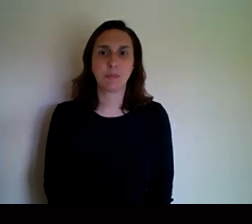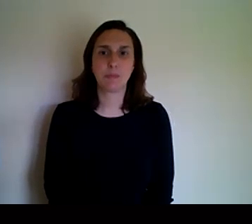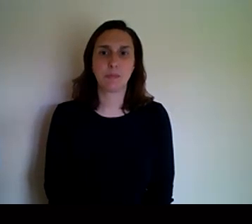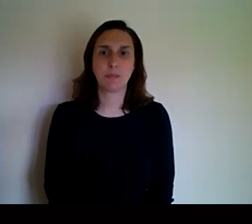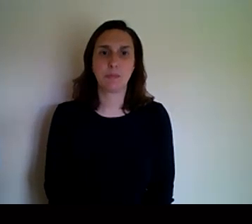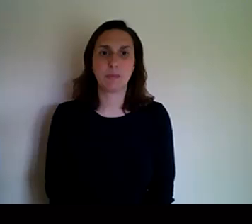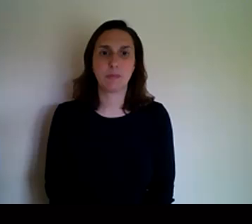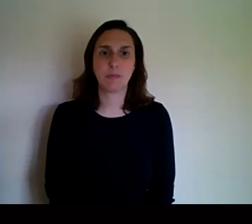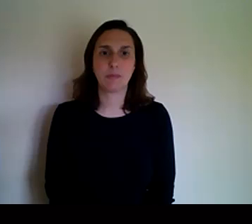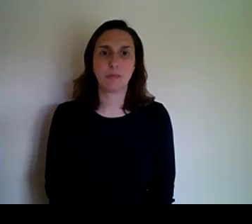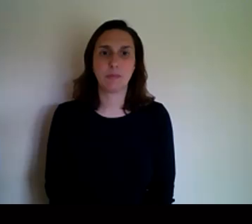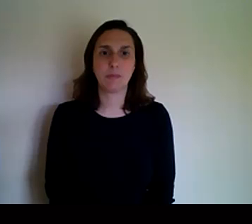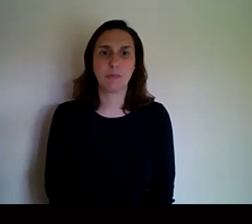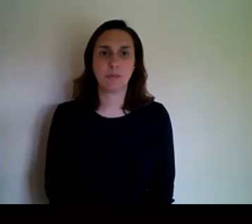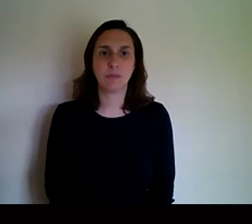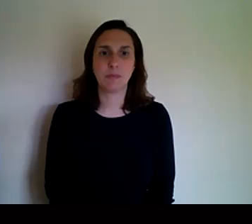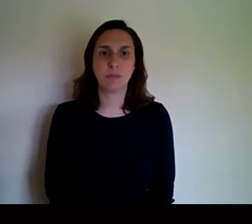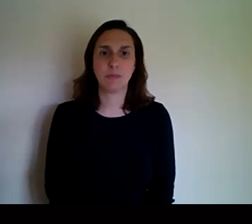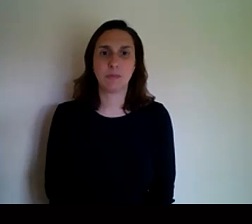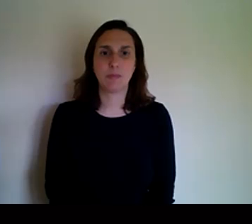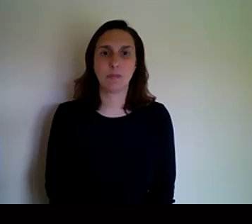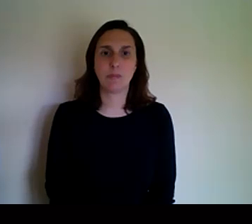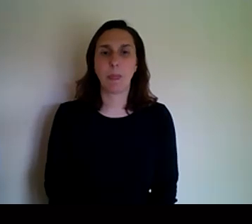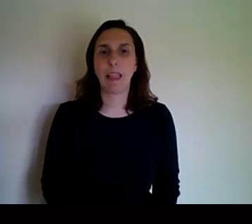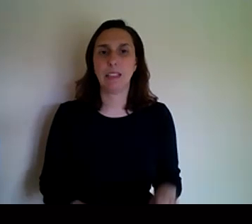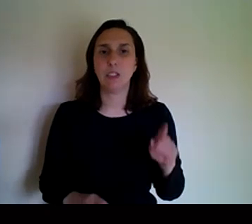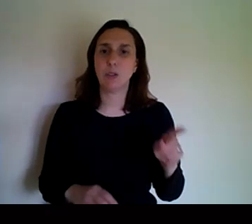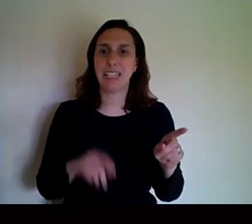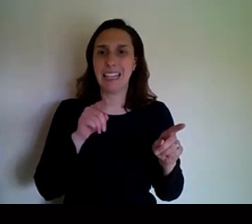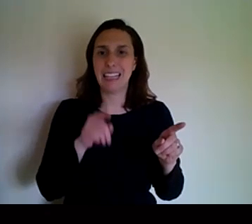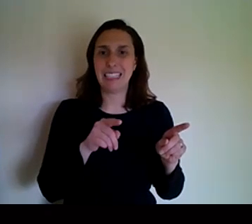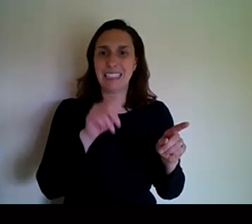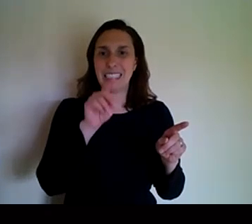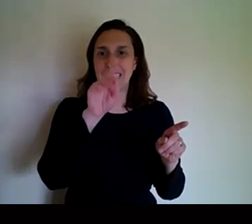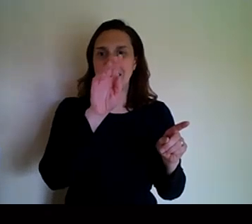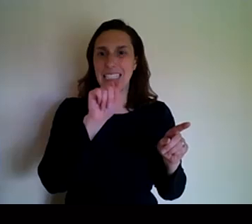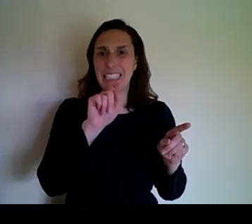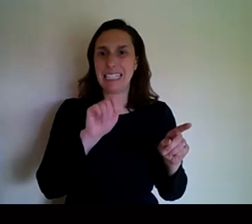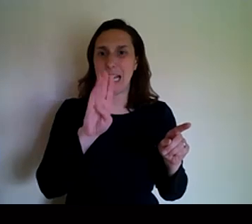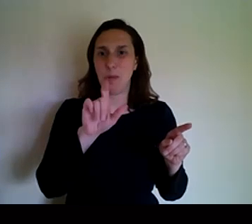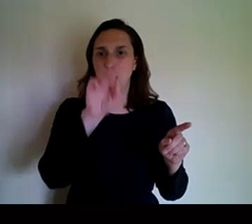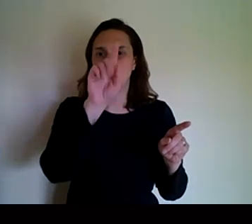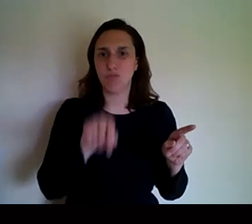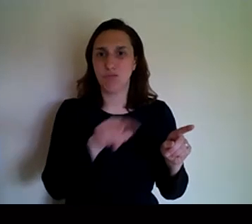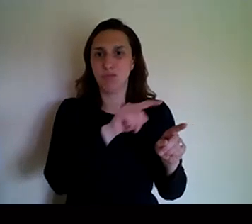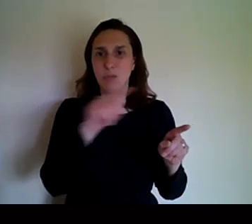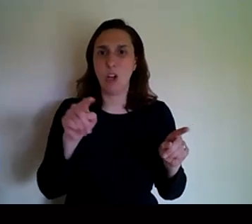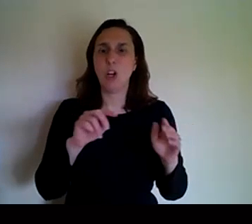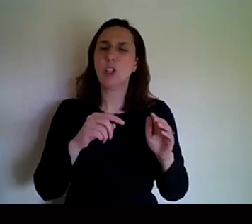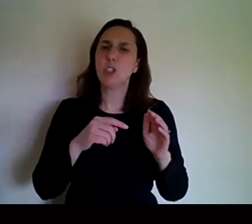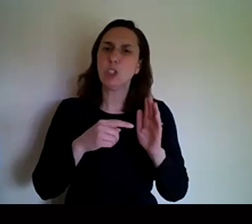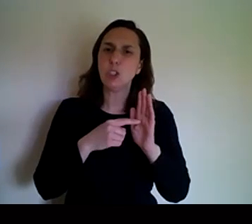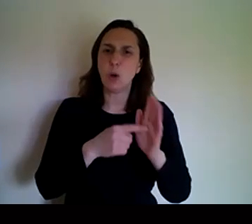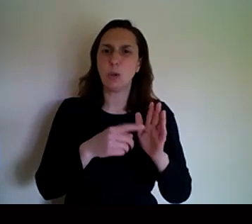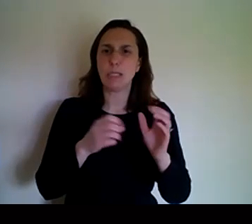And so it says, the following table shows the number of cell phone subscriptions in India in billions for the selected year.